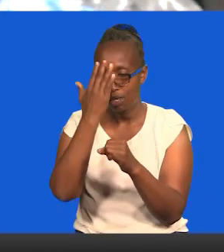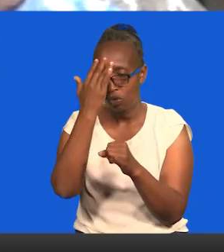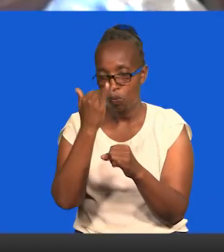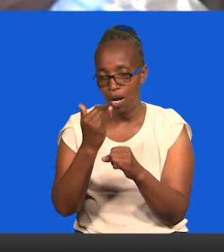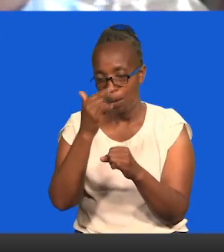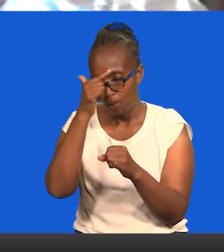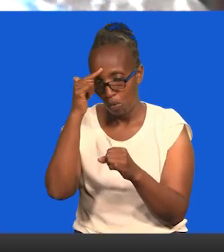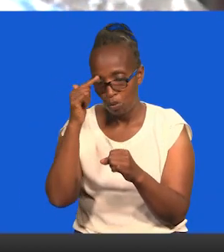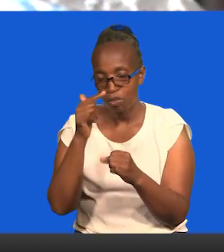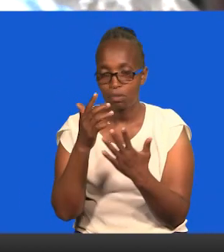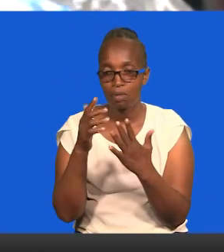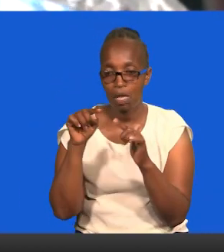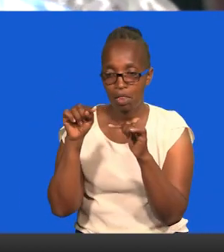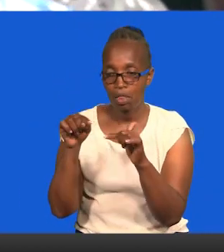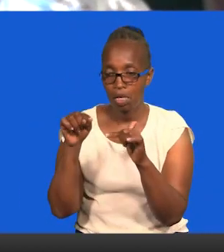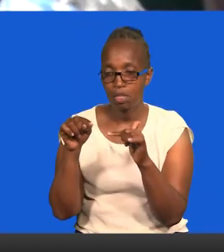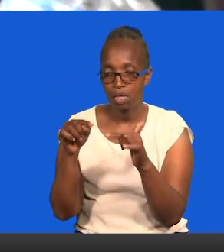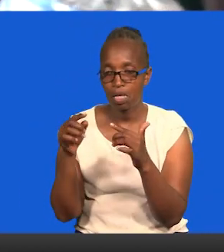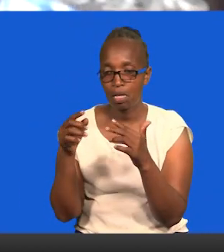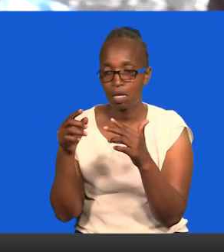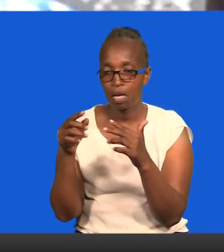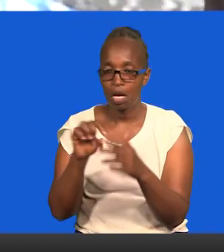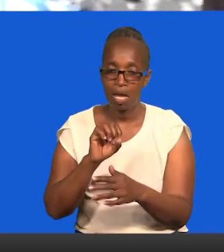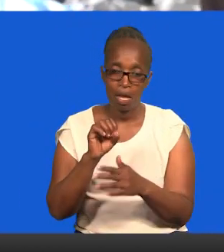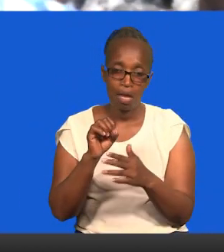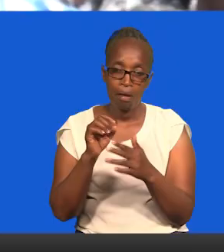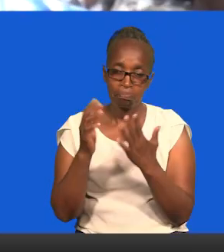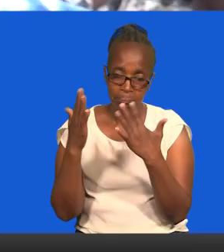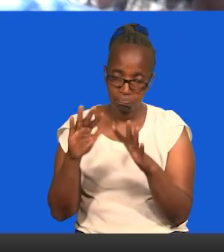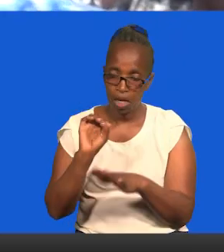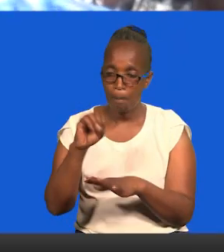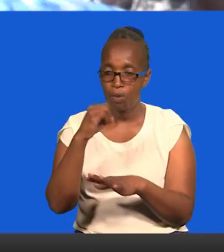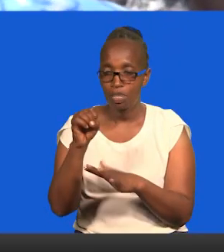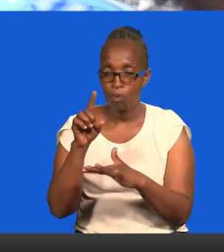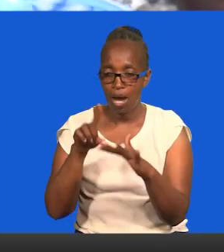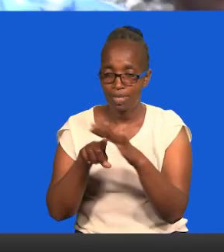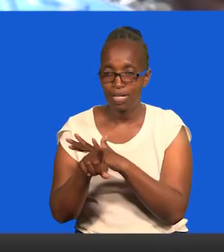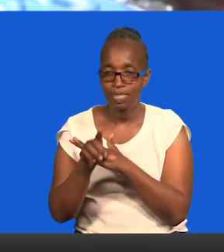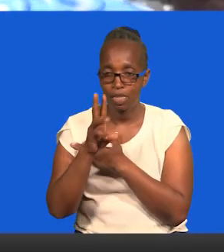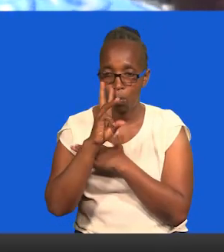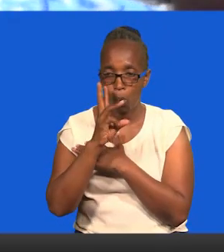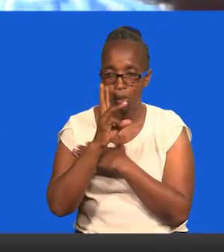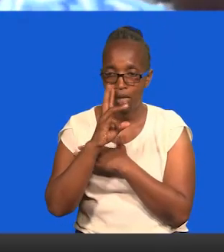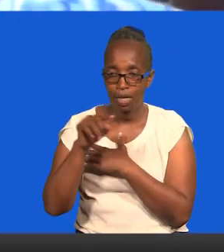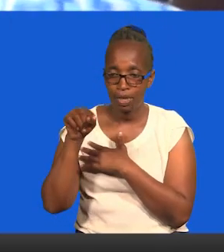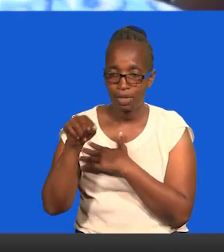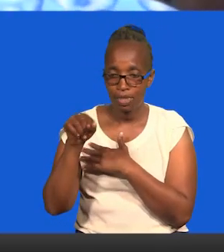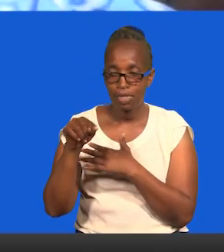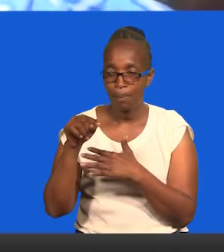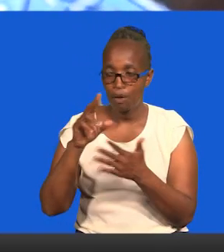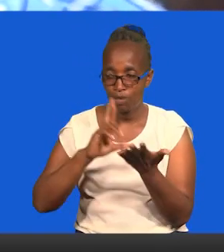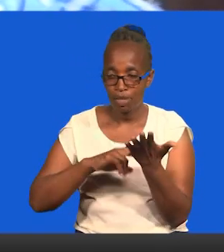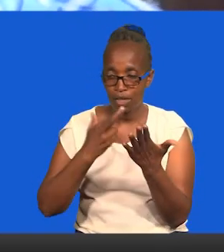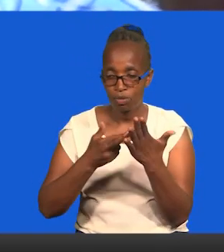is completely gone. We cannot be able to get access to water, and those are some